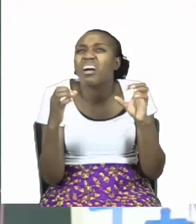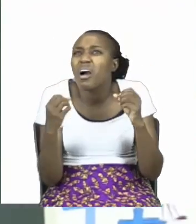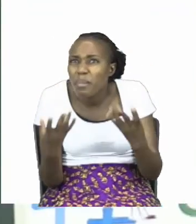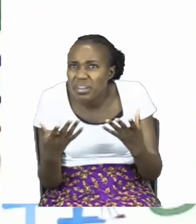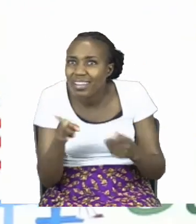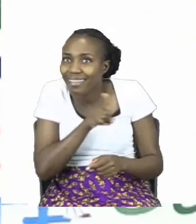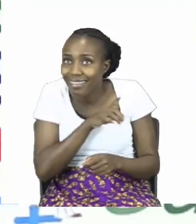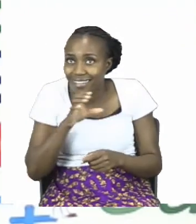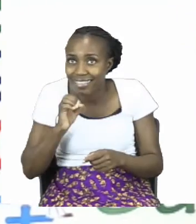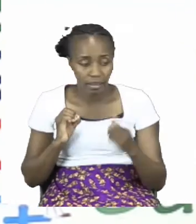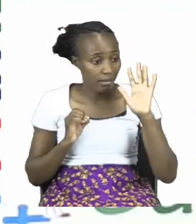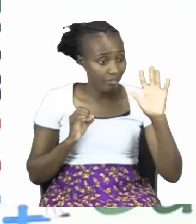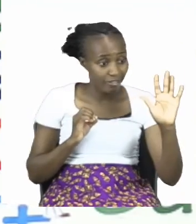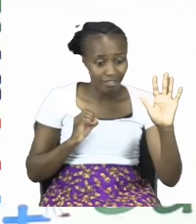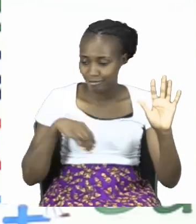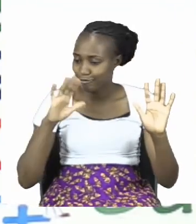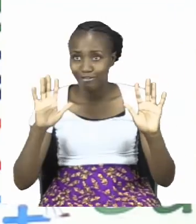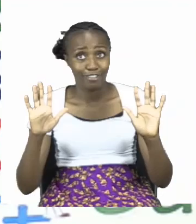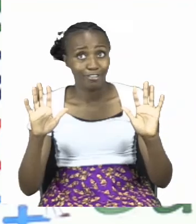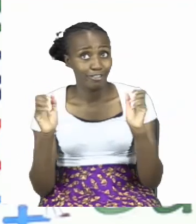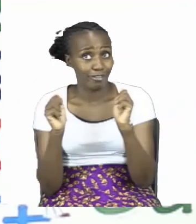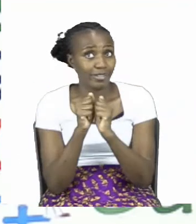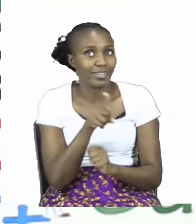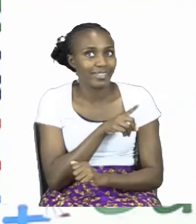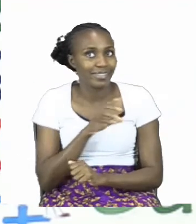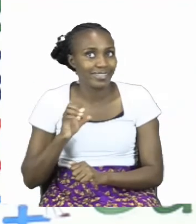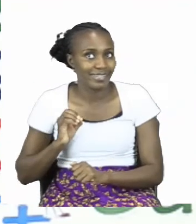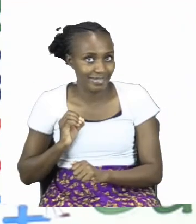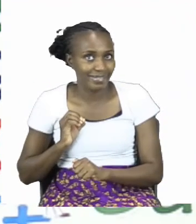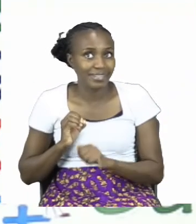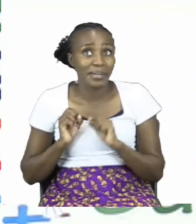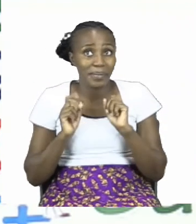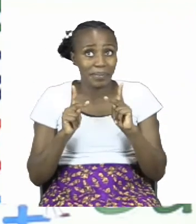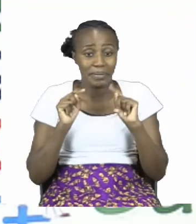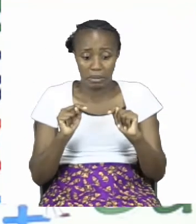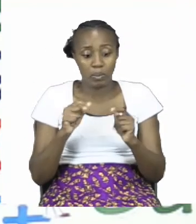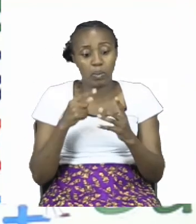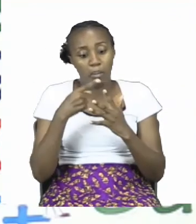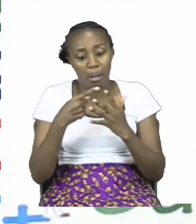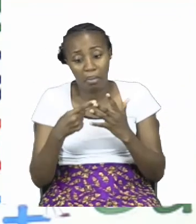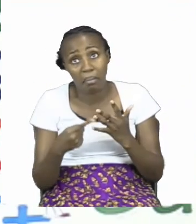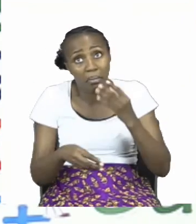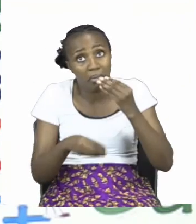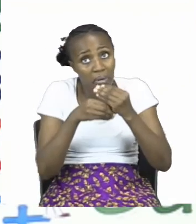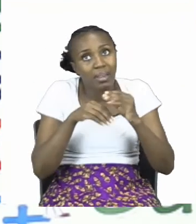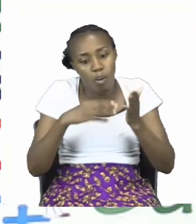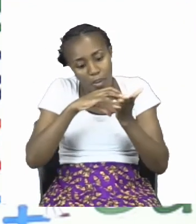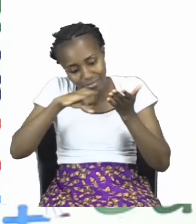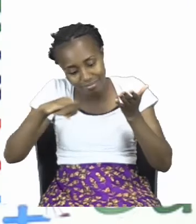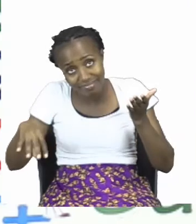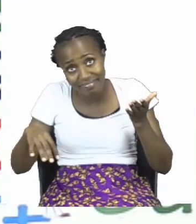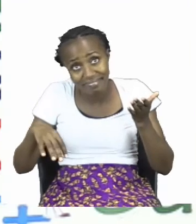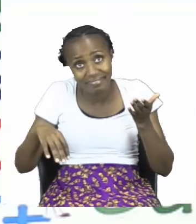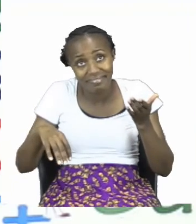and 5 on the other side. So what's going to happen is we're going to use our fingers to add or subtract. The